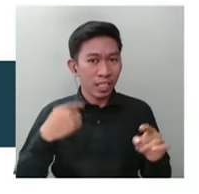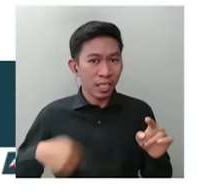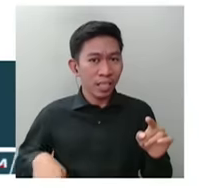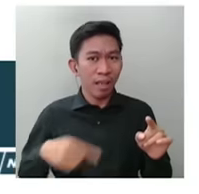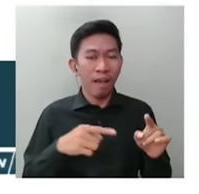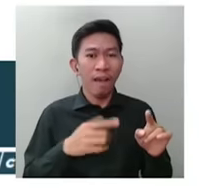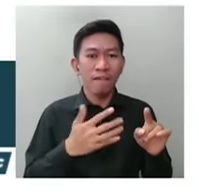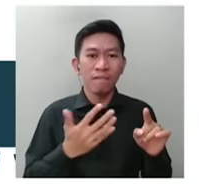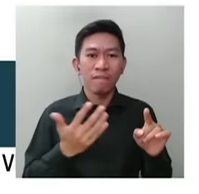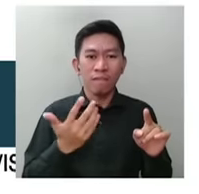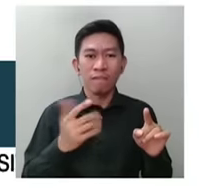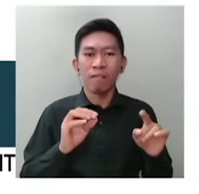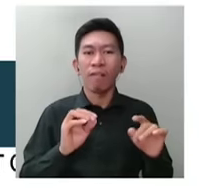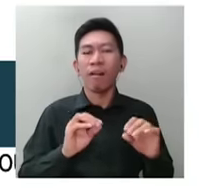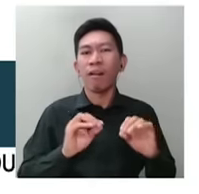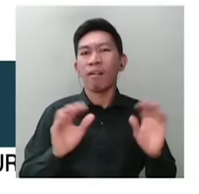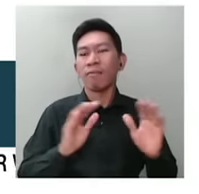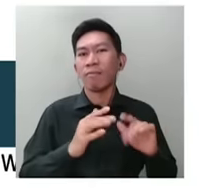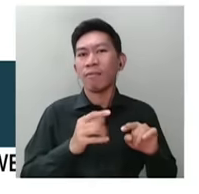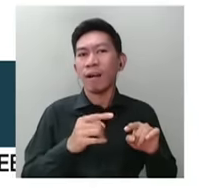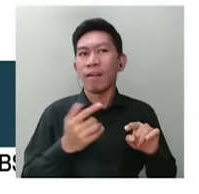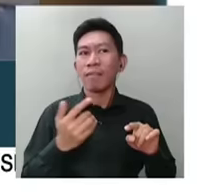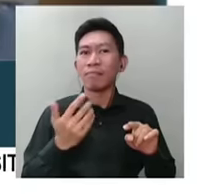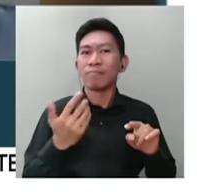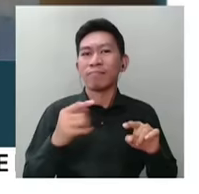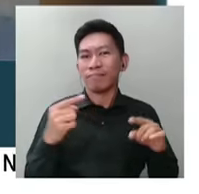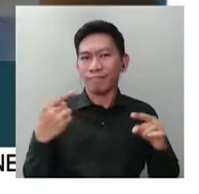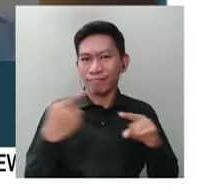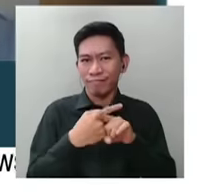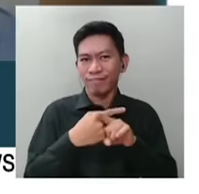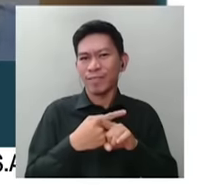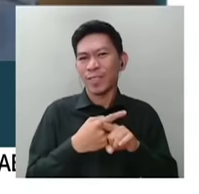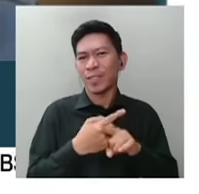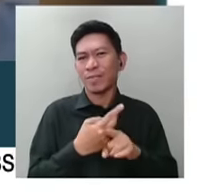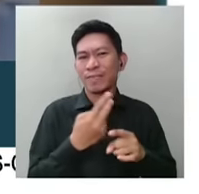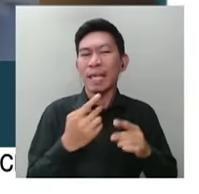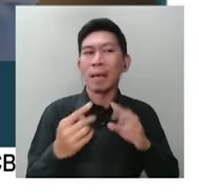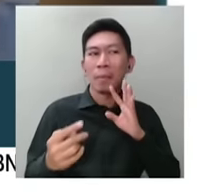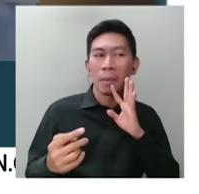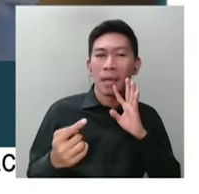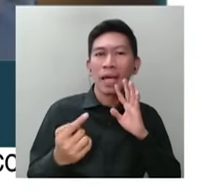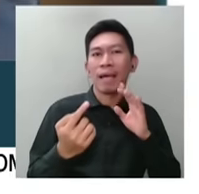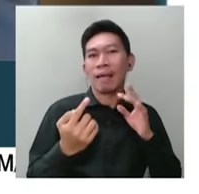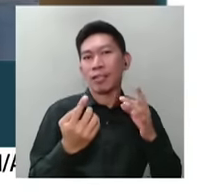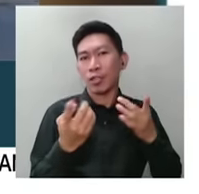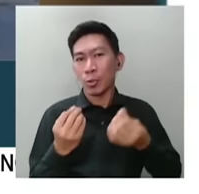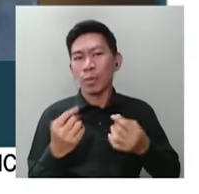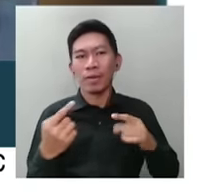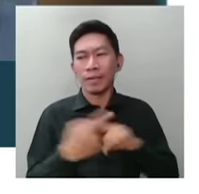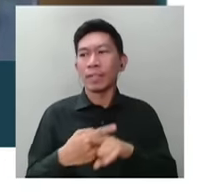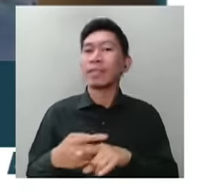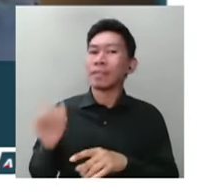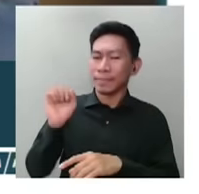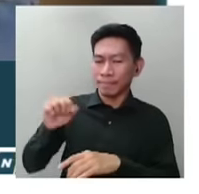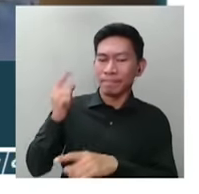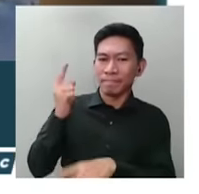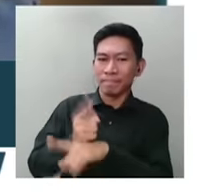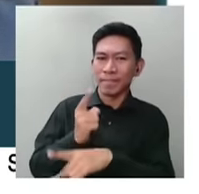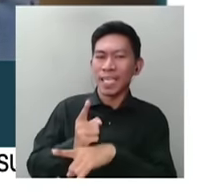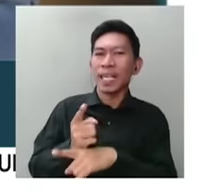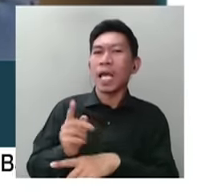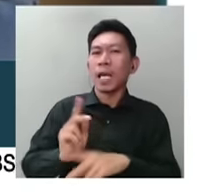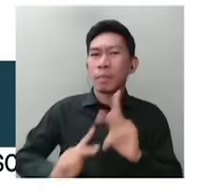Yes, obviously. You know, China would say one thing and do another. Mm. People would say, you know, this is basically a reflection